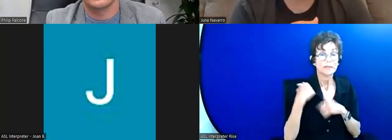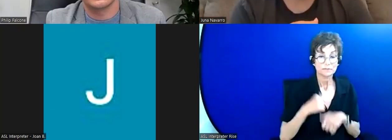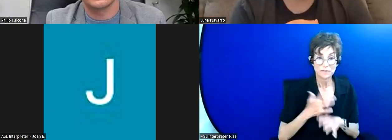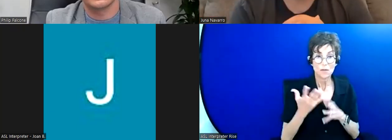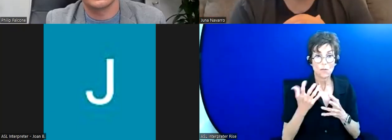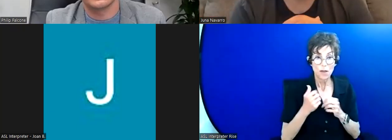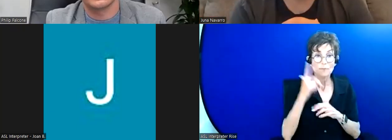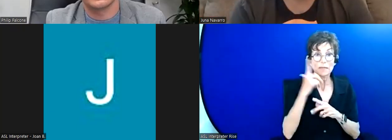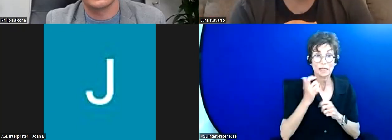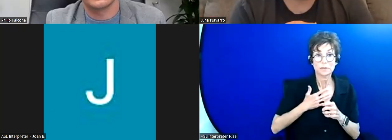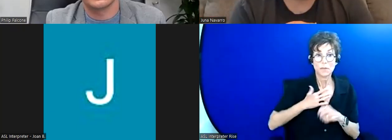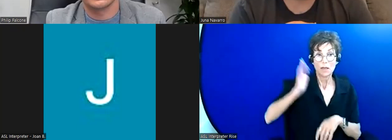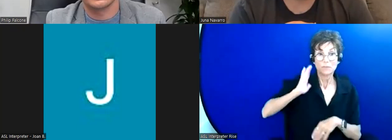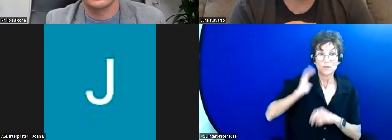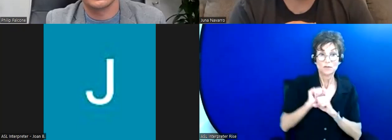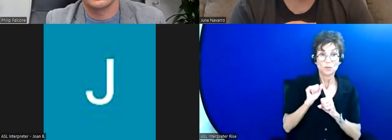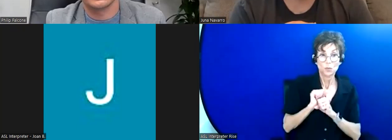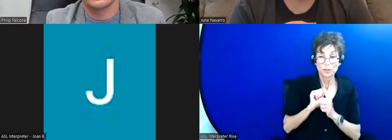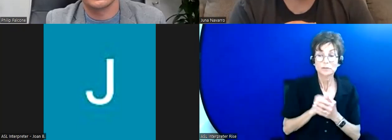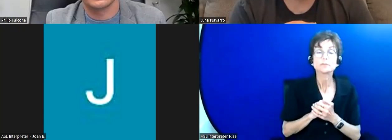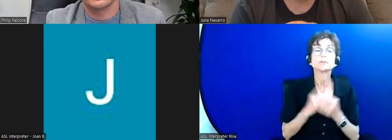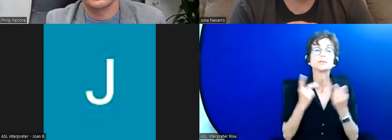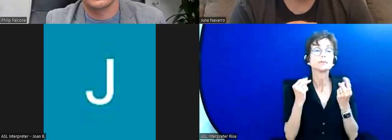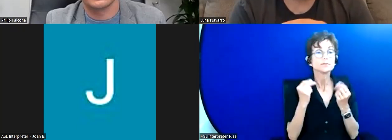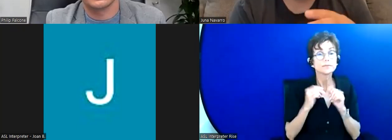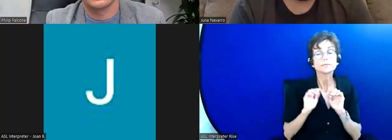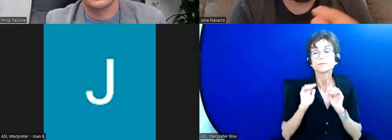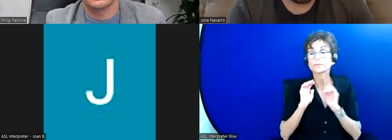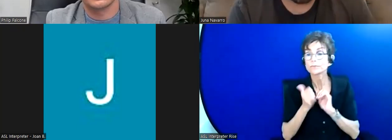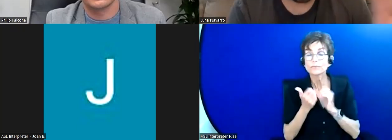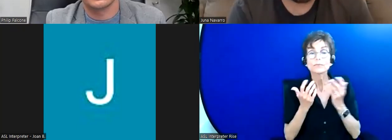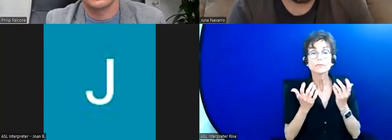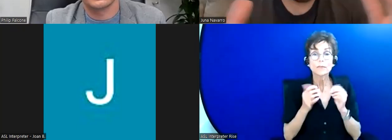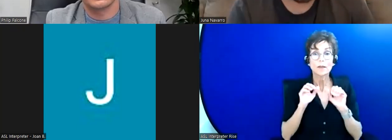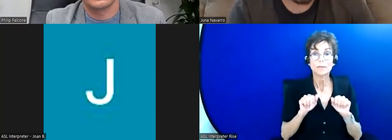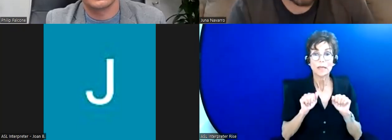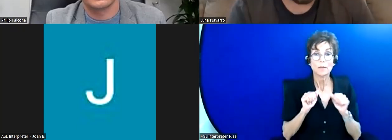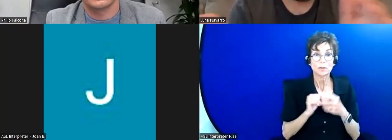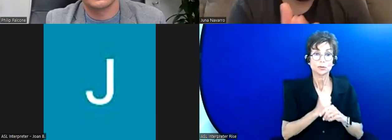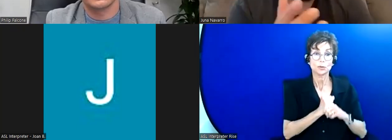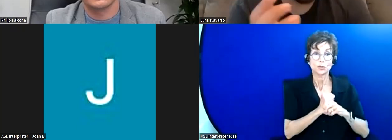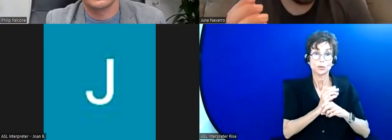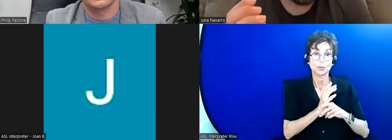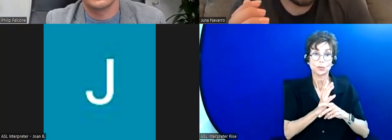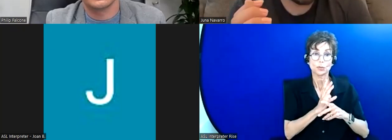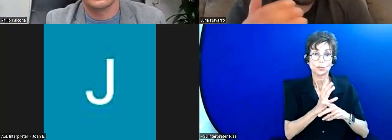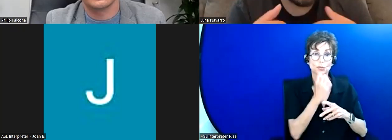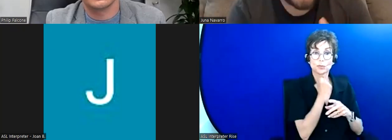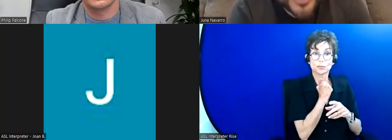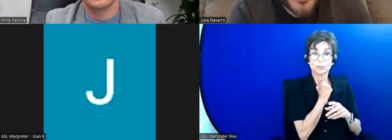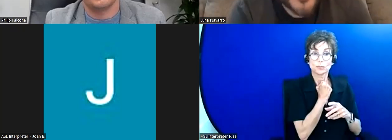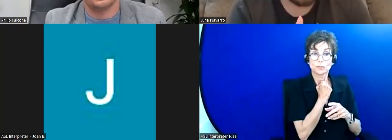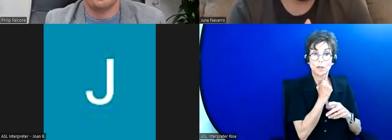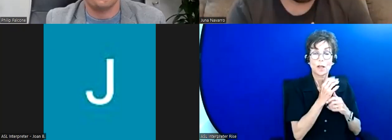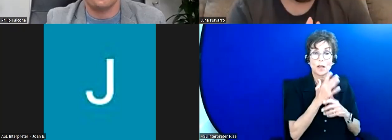way to go is by being able to also protect your creative work and your time. So one strategy